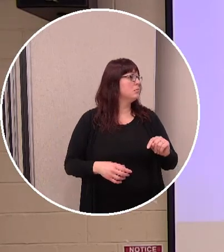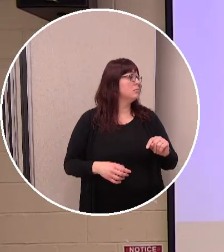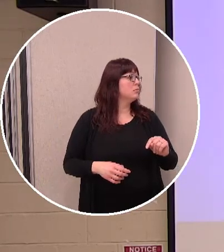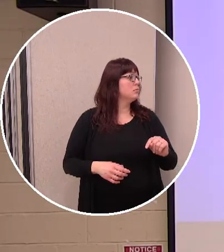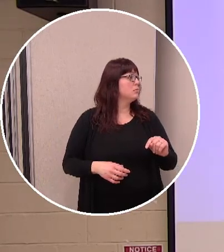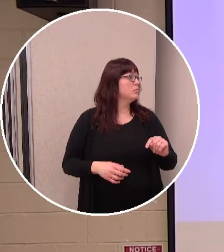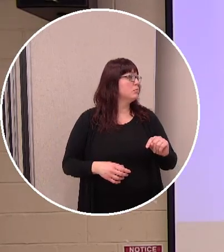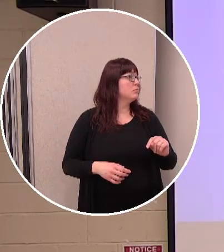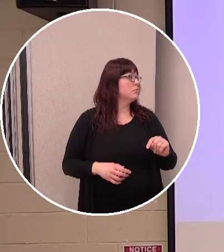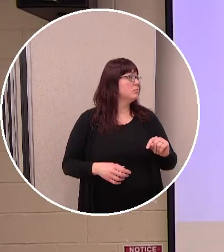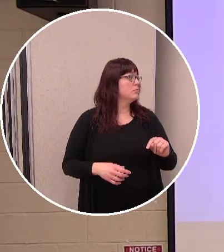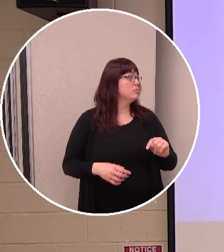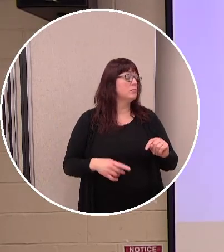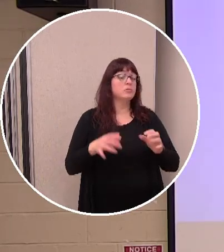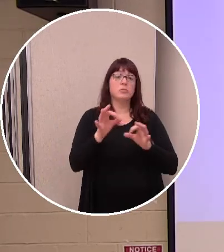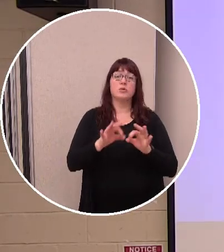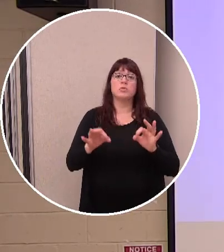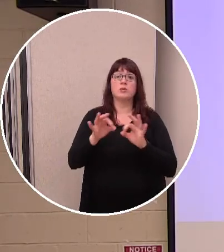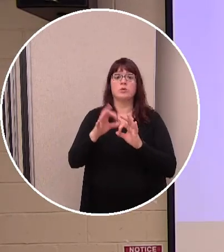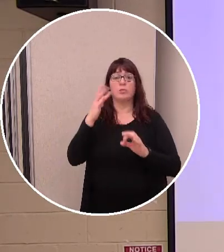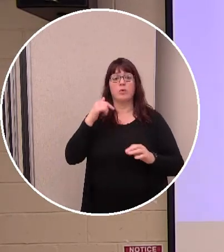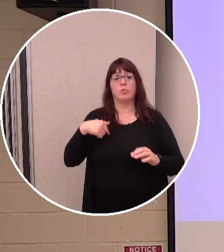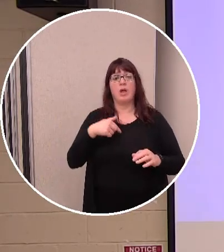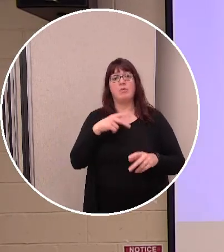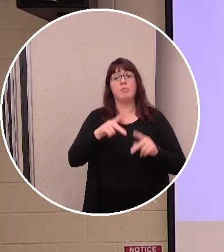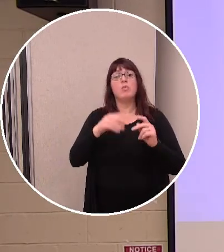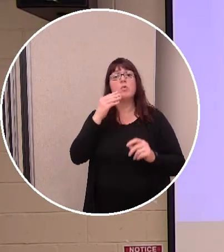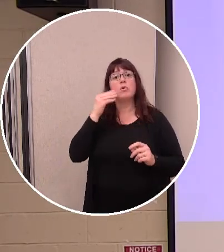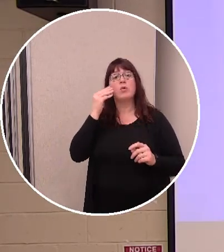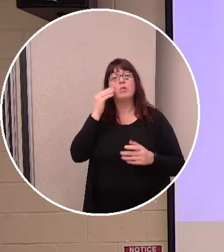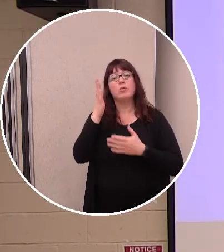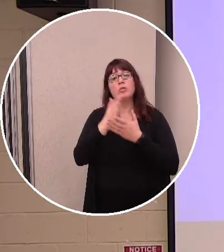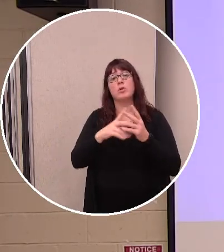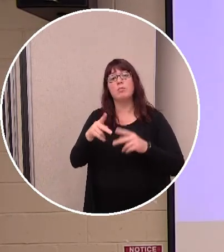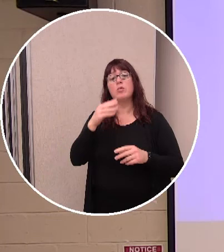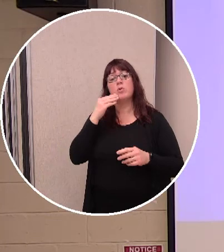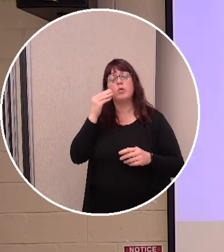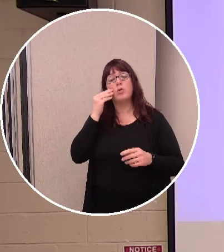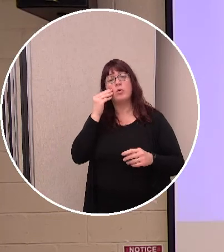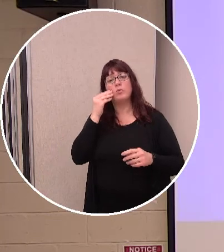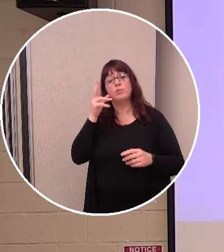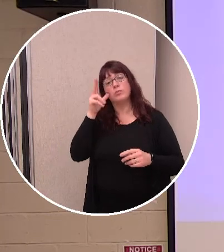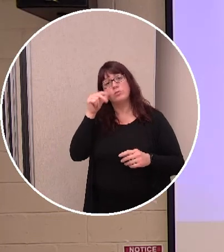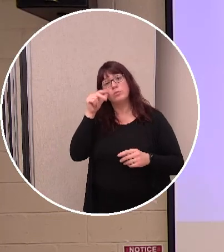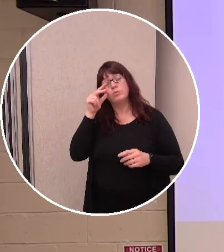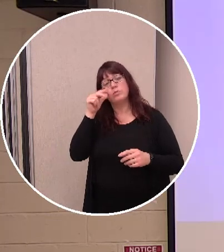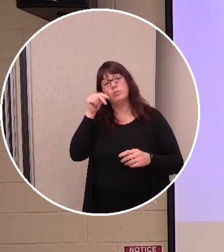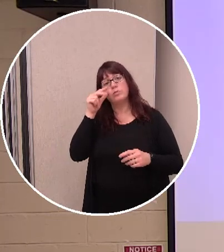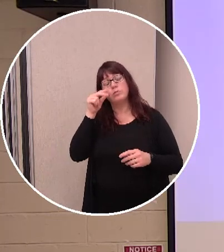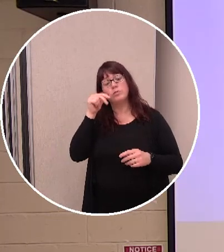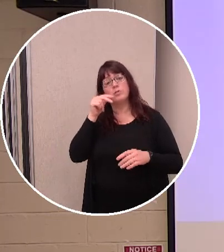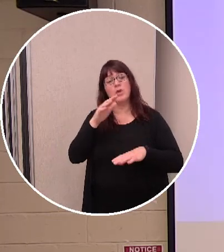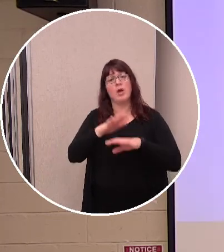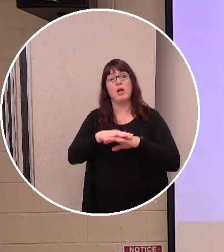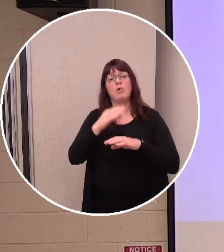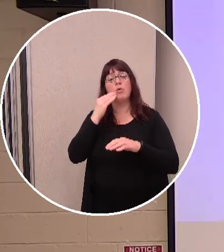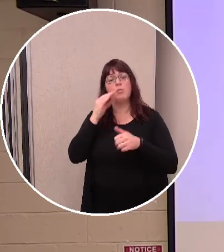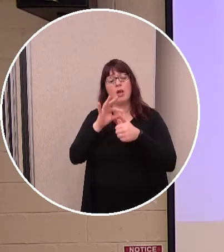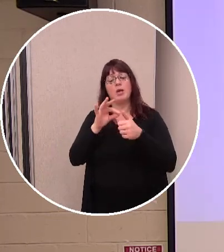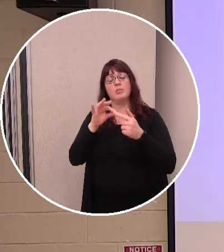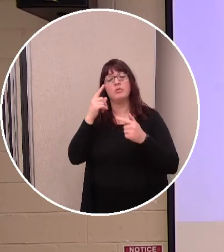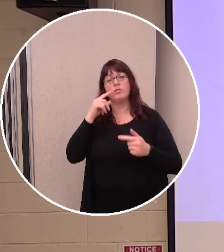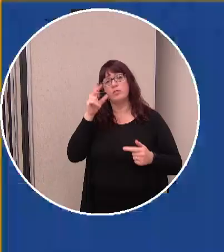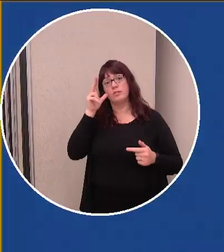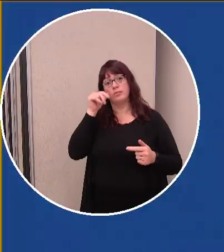The reason why this is so critical is that we have people at home that are paying attention through the home option for viewing,